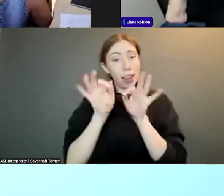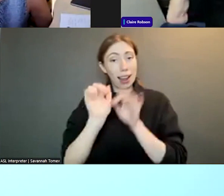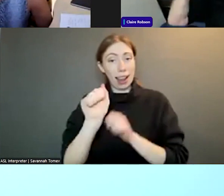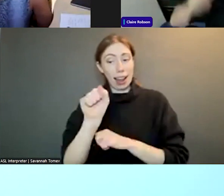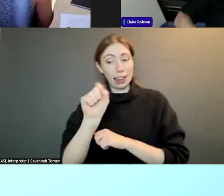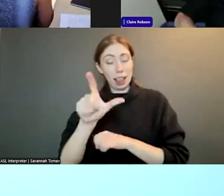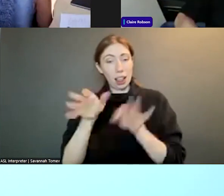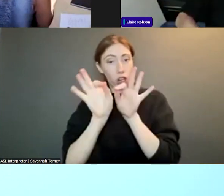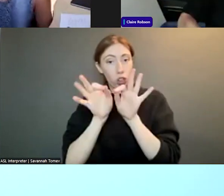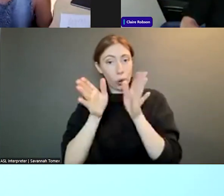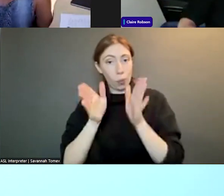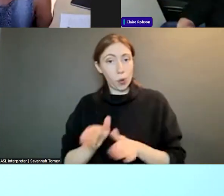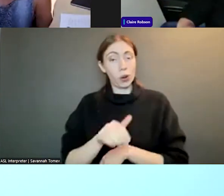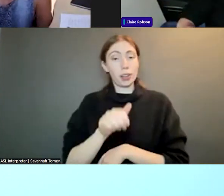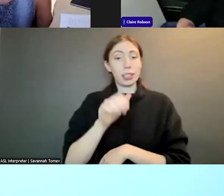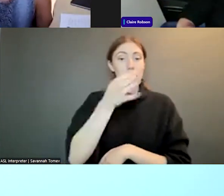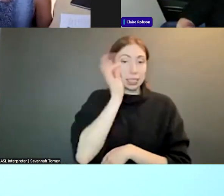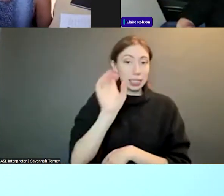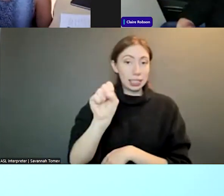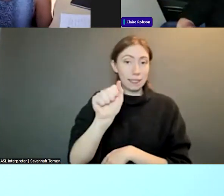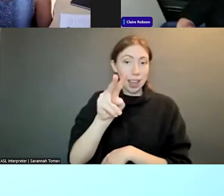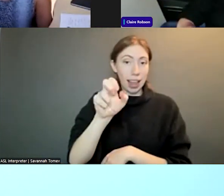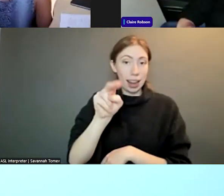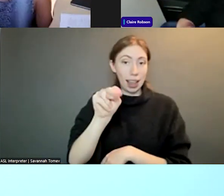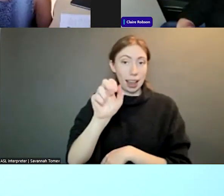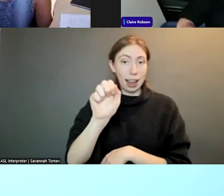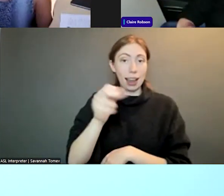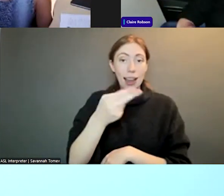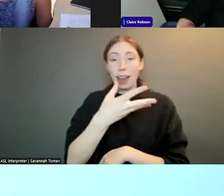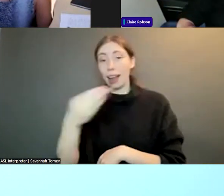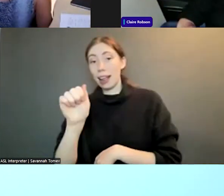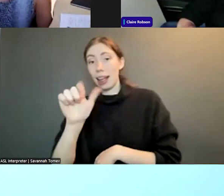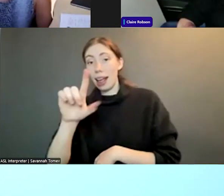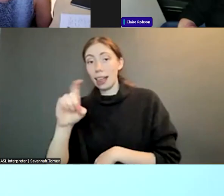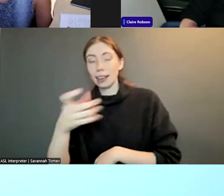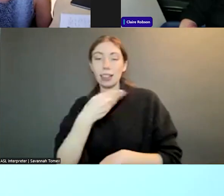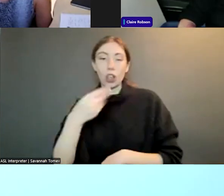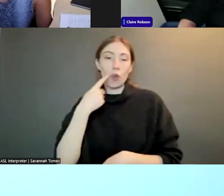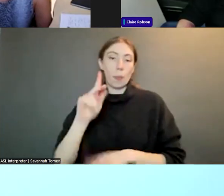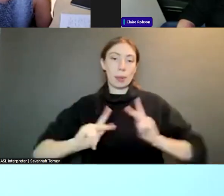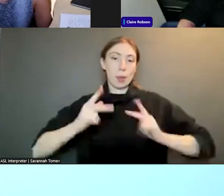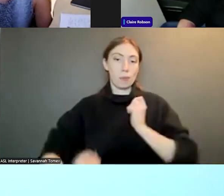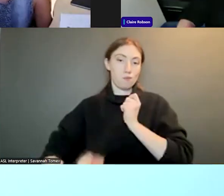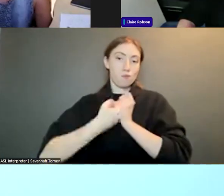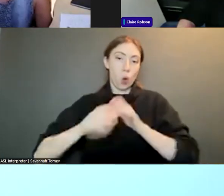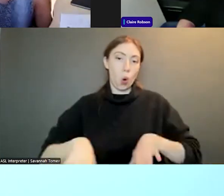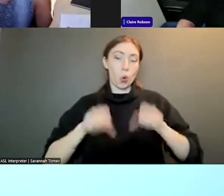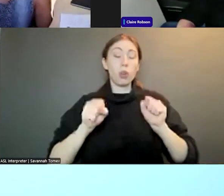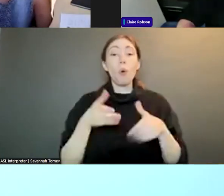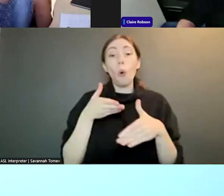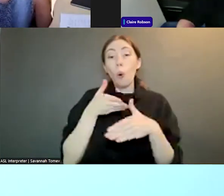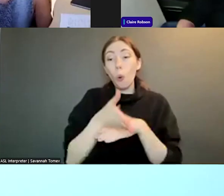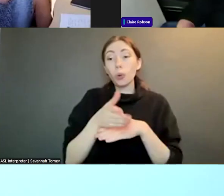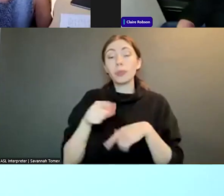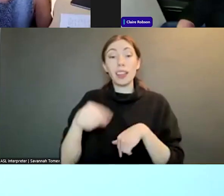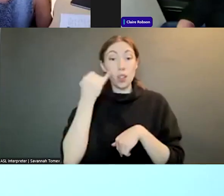EAPO, Rayanne Rideout, for also joining me today. A reminder to please complete the evaluation form to receive a certificate of